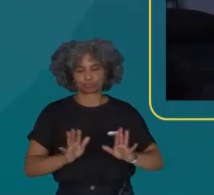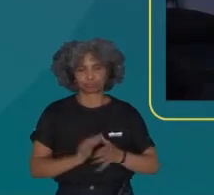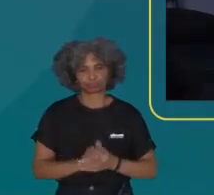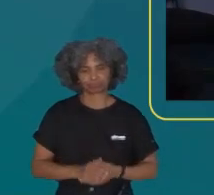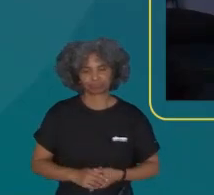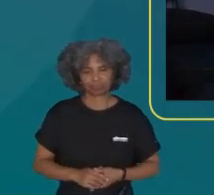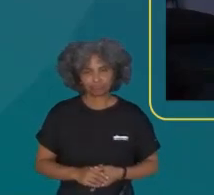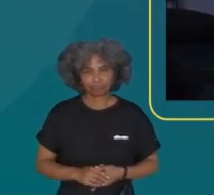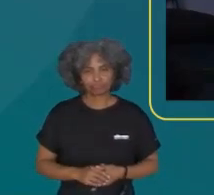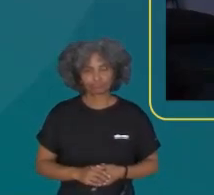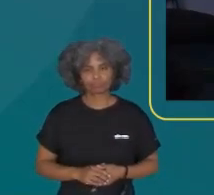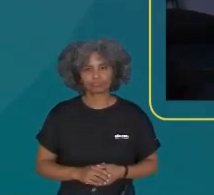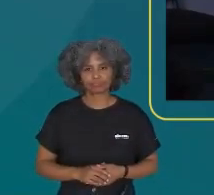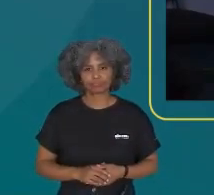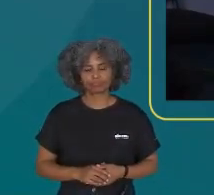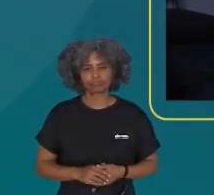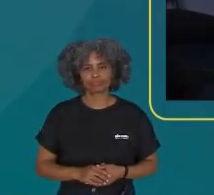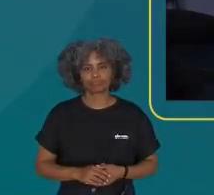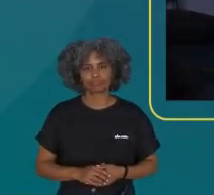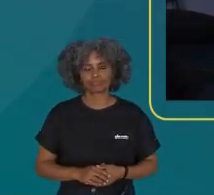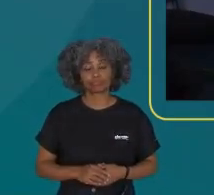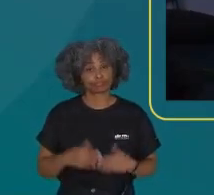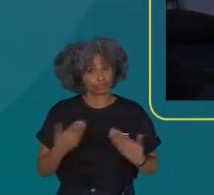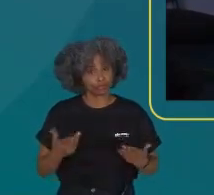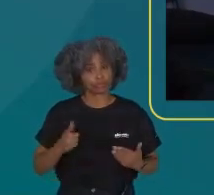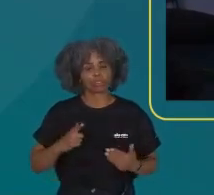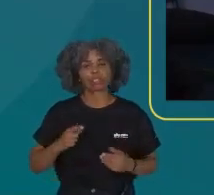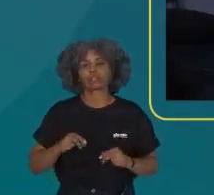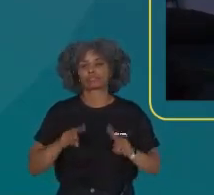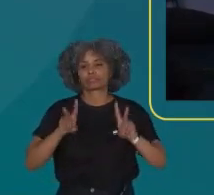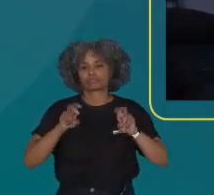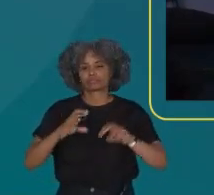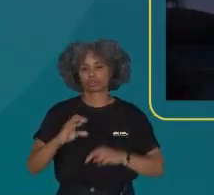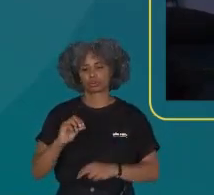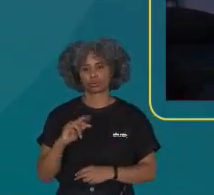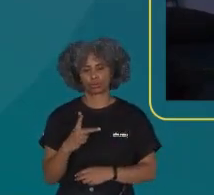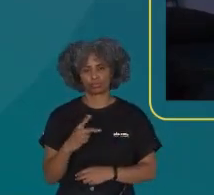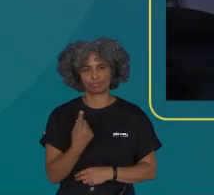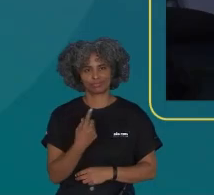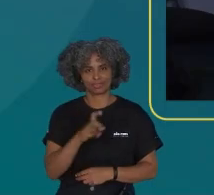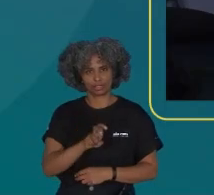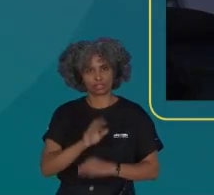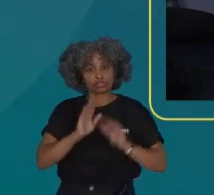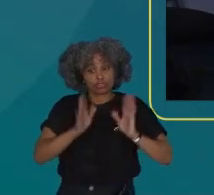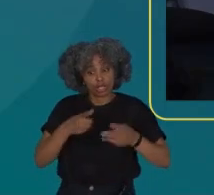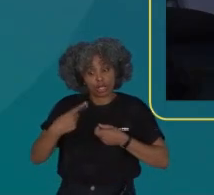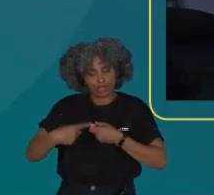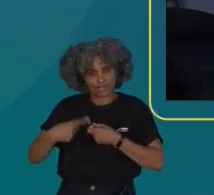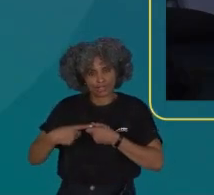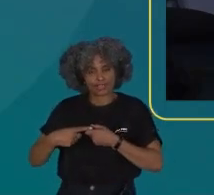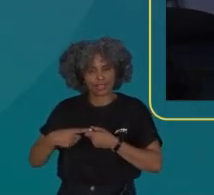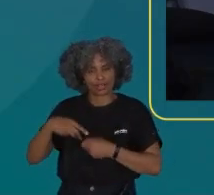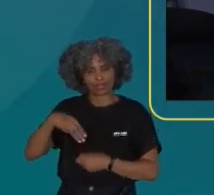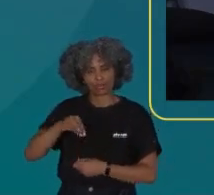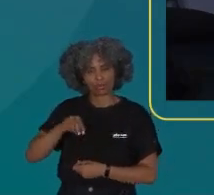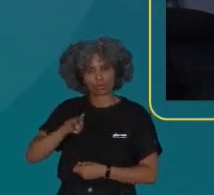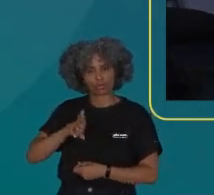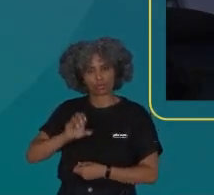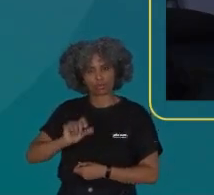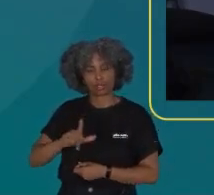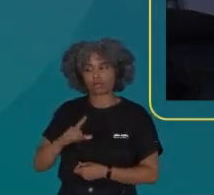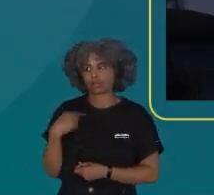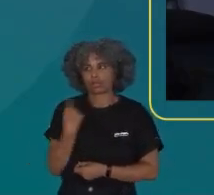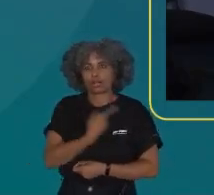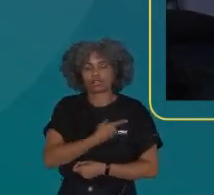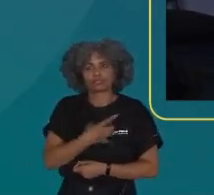We hosted the COP15. It was a really, really great moment, and we were really happy to have all the community coming